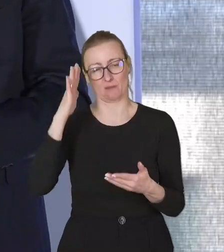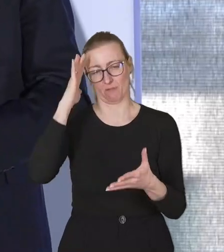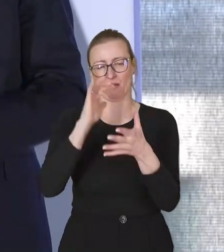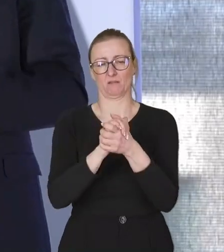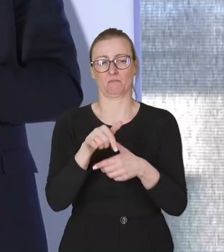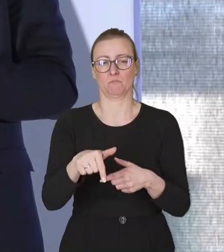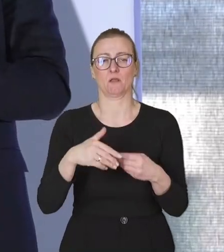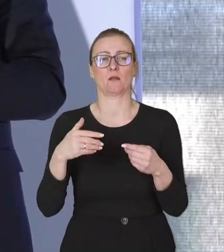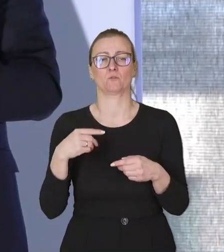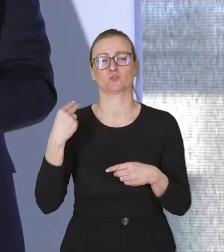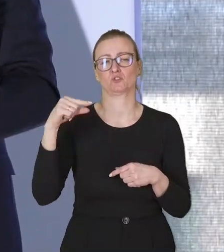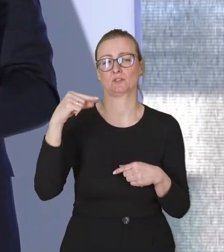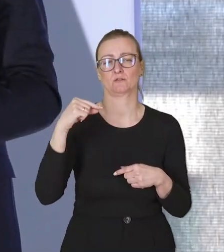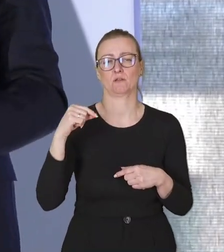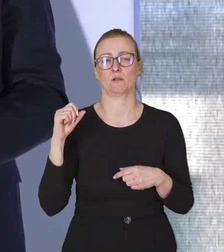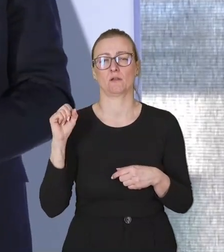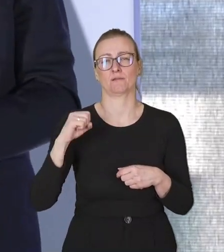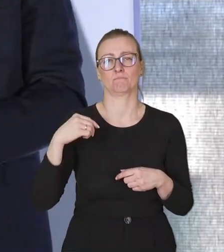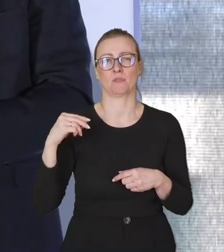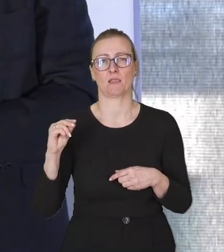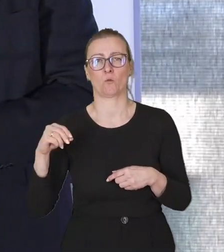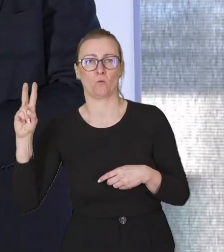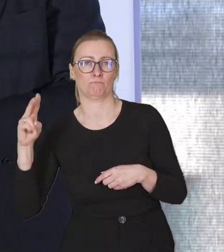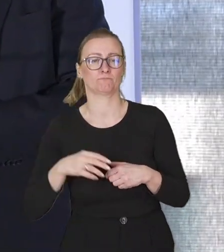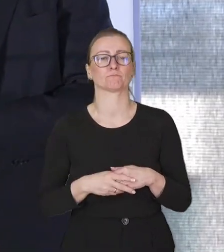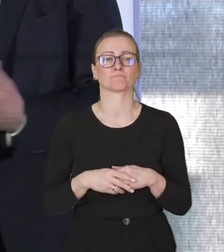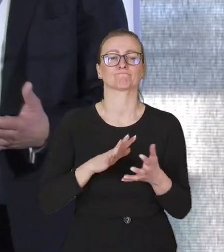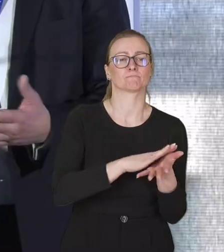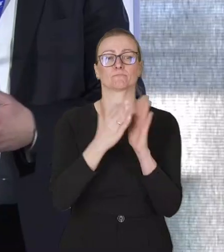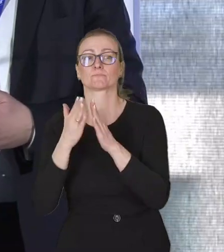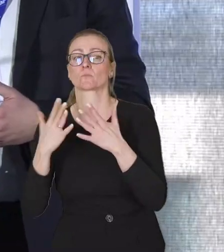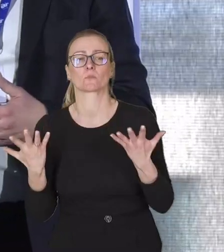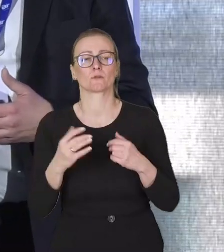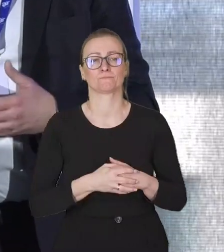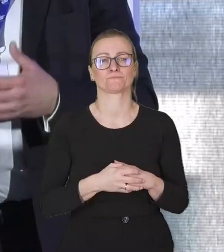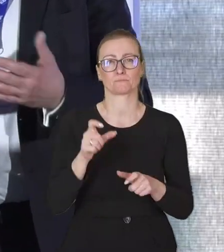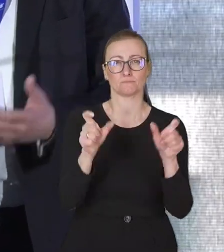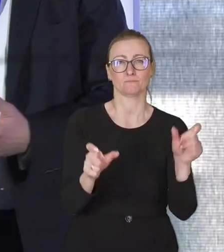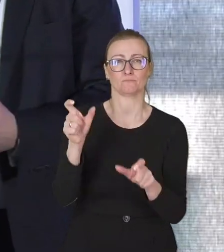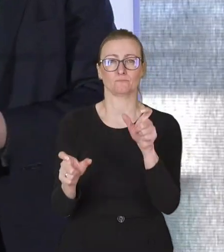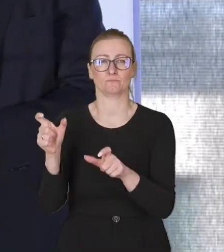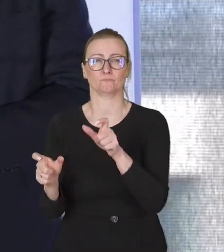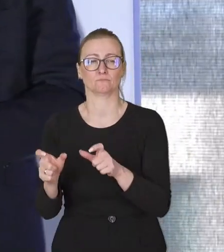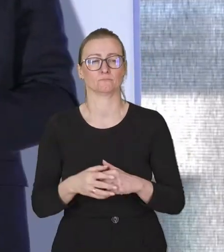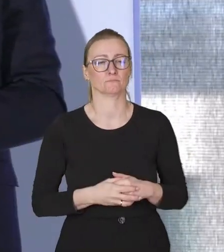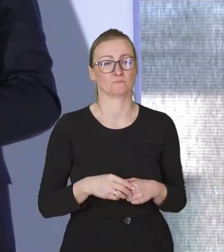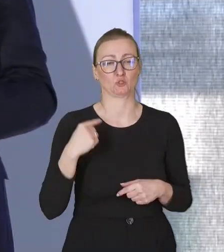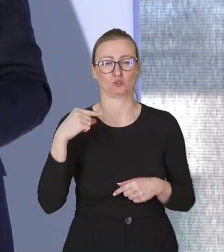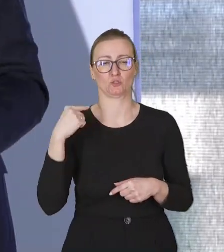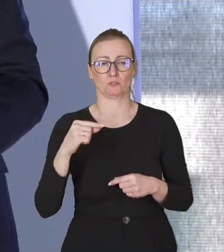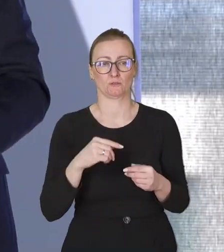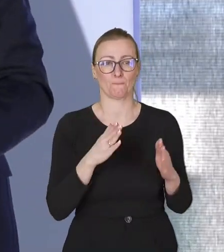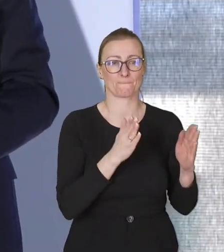were heard, that a Green Deal creates certain complications. It gives a complexity, it